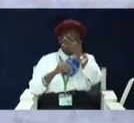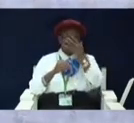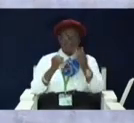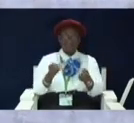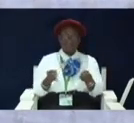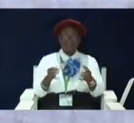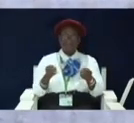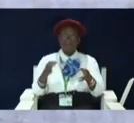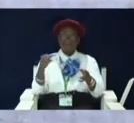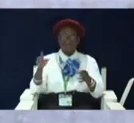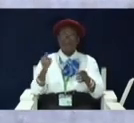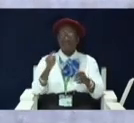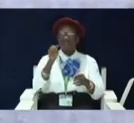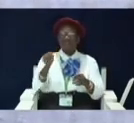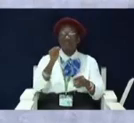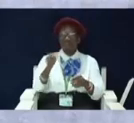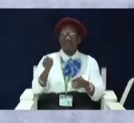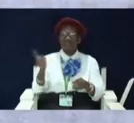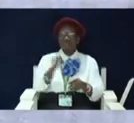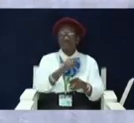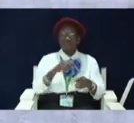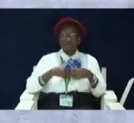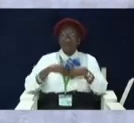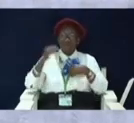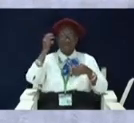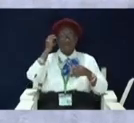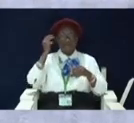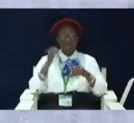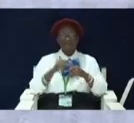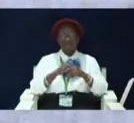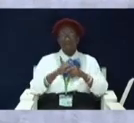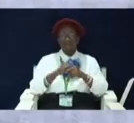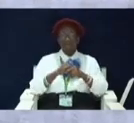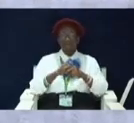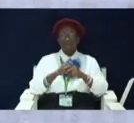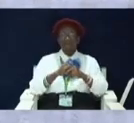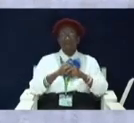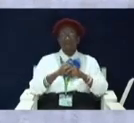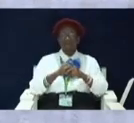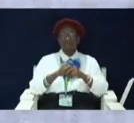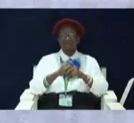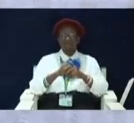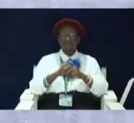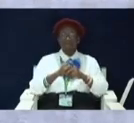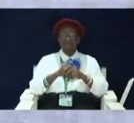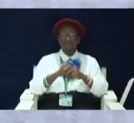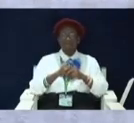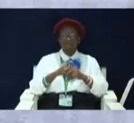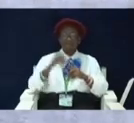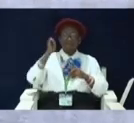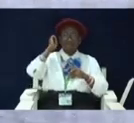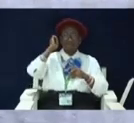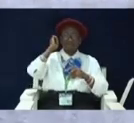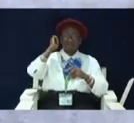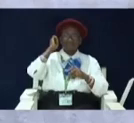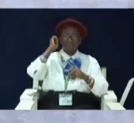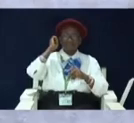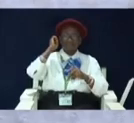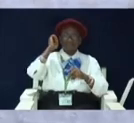the testimonies you have heard. Gbogbo awon eri te gbo loni. We came to the Holy Ghost service. One was